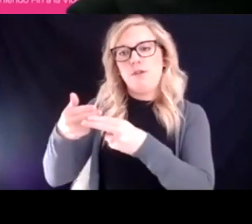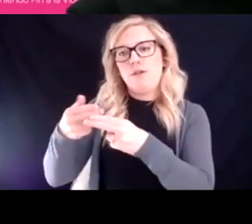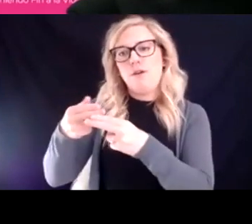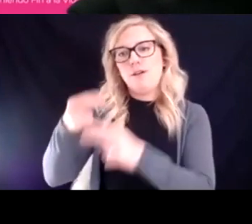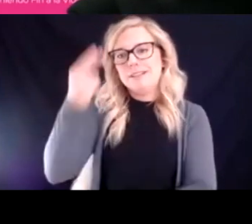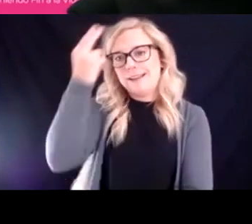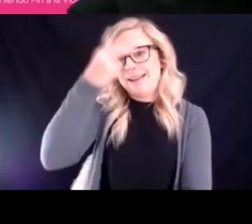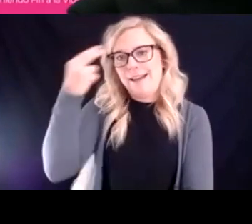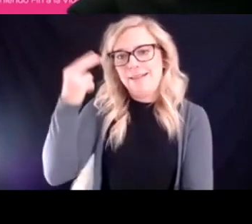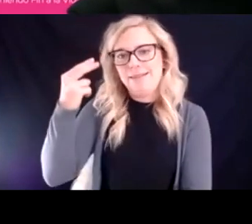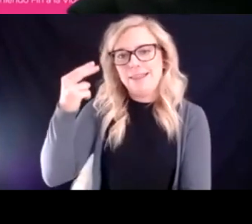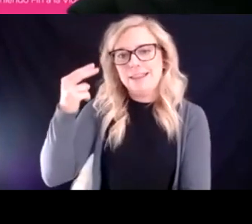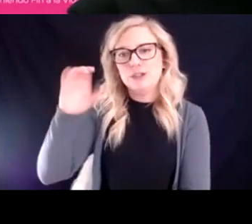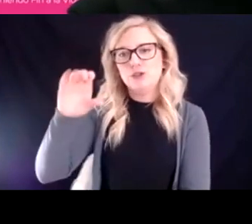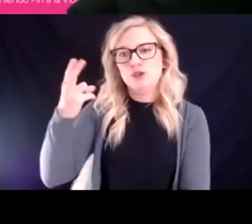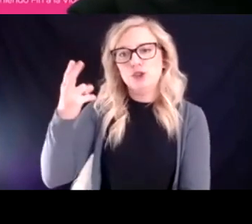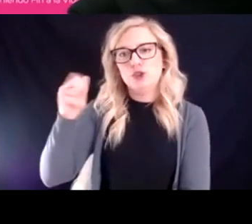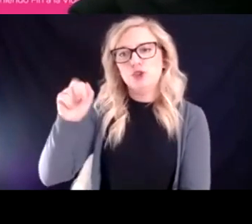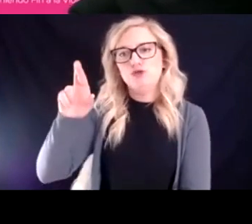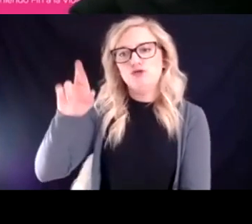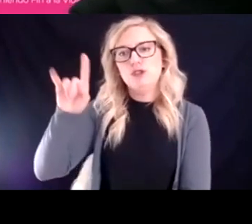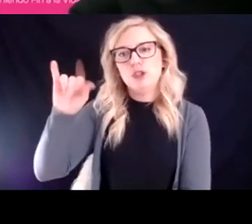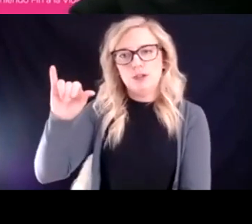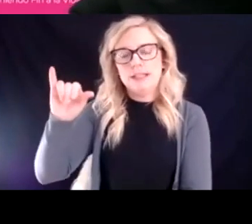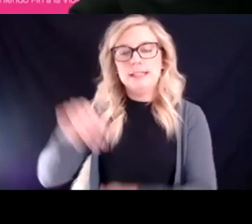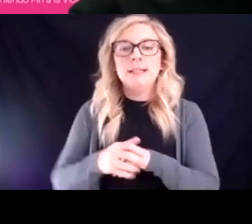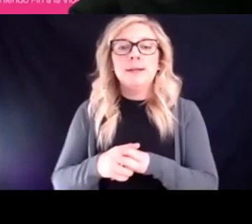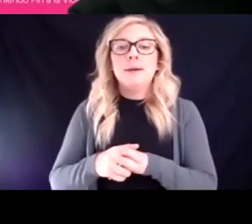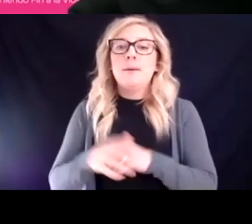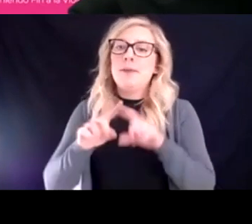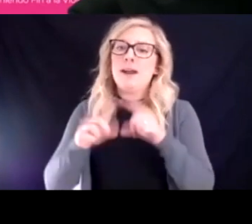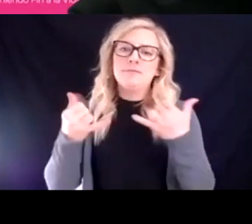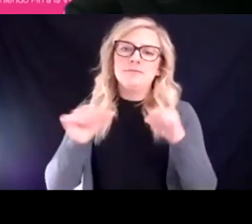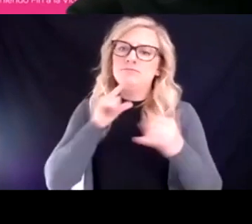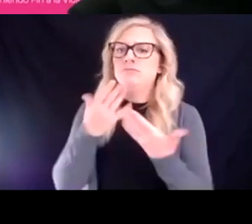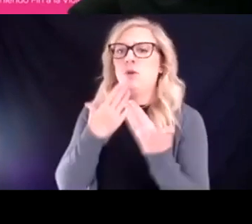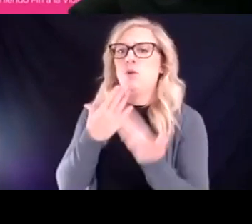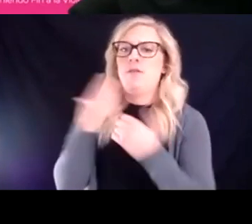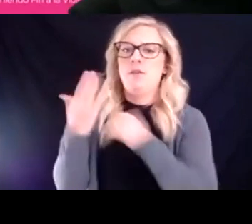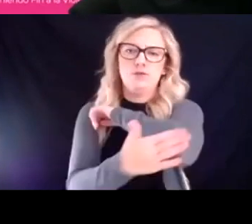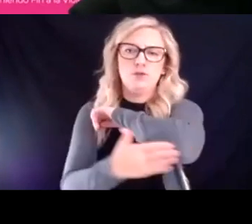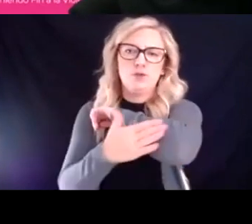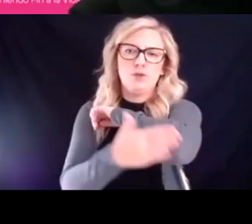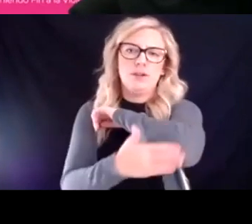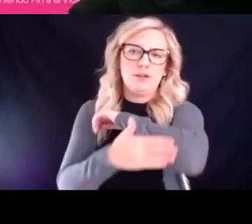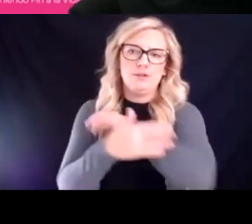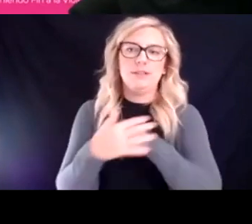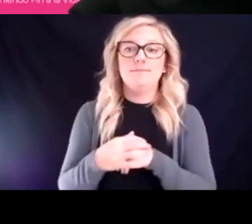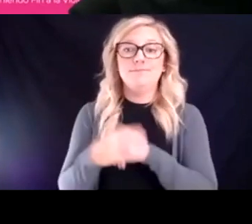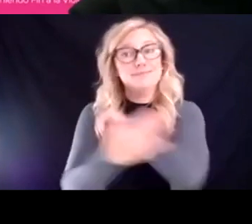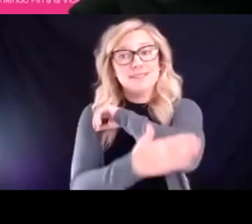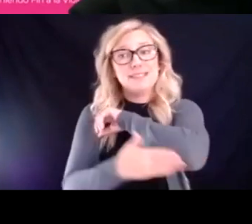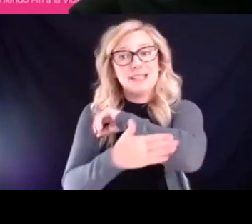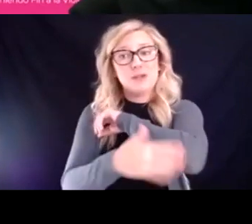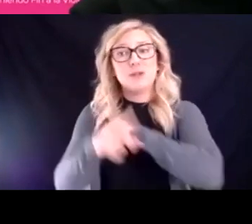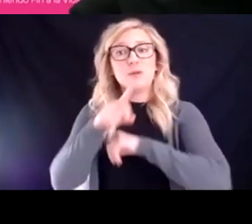They're the ones who got the contract. However, I'm extremely grateful to the county. The county did bring us